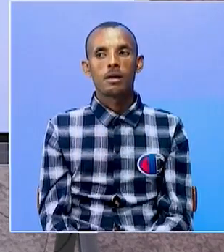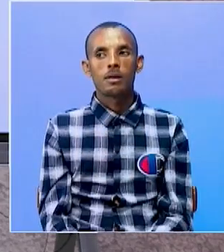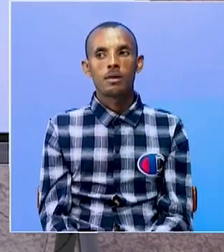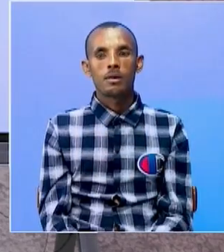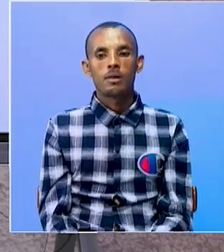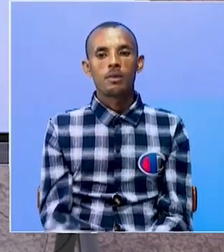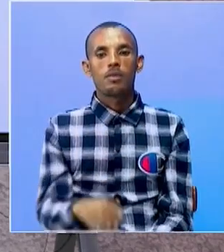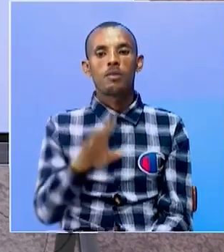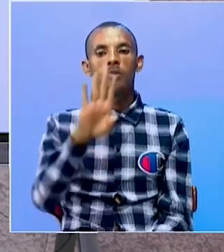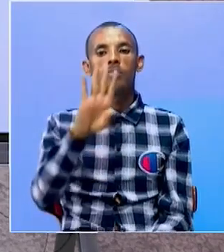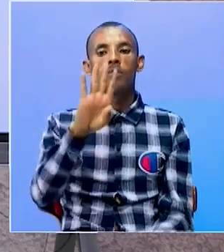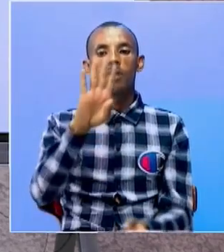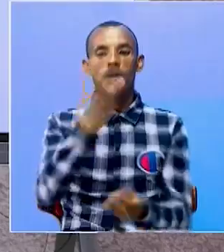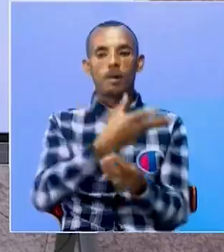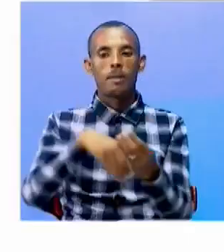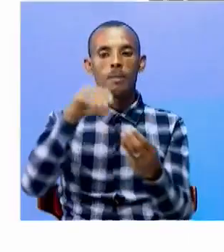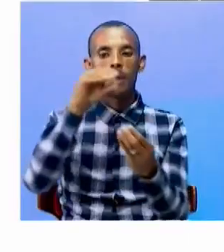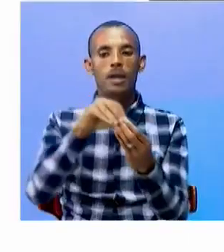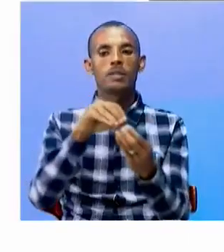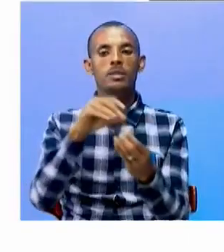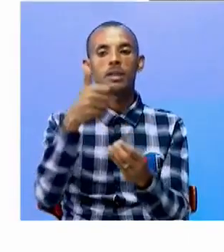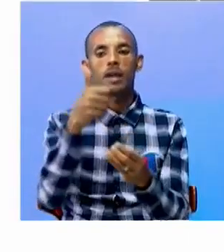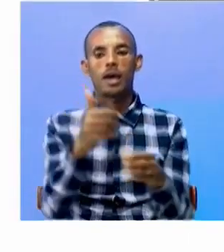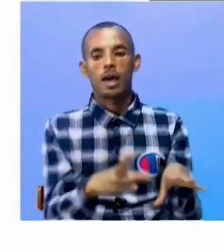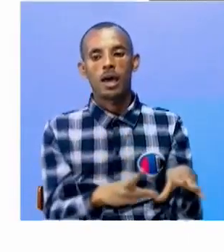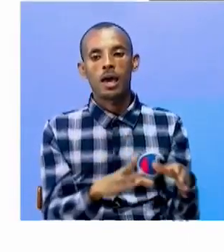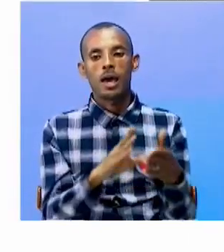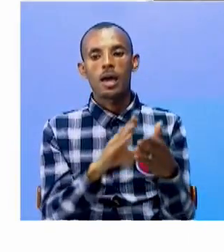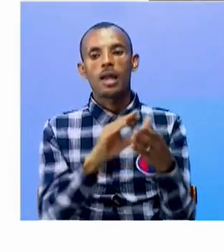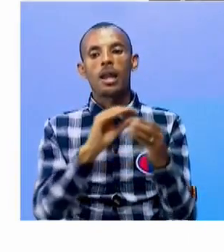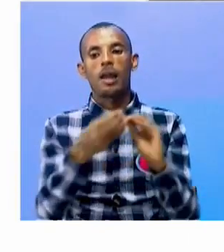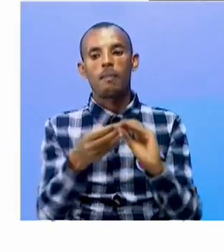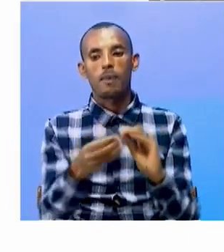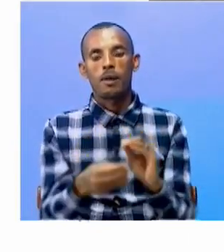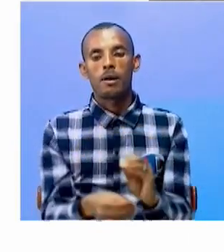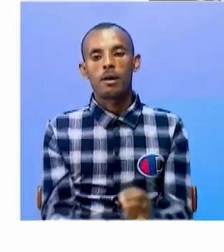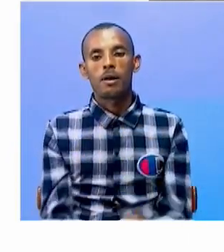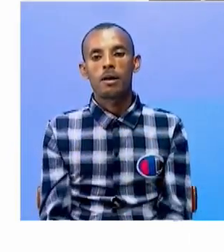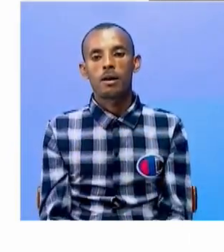4 plus a number. 4